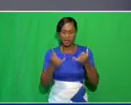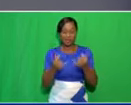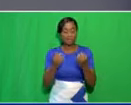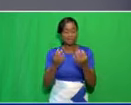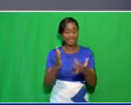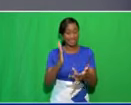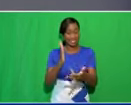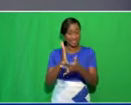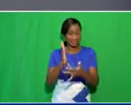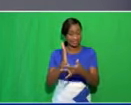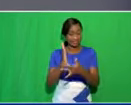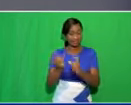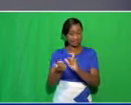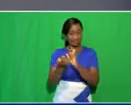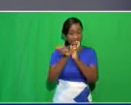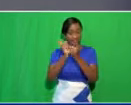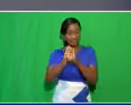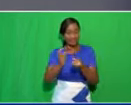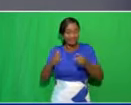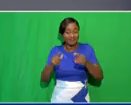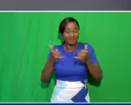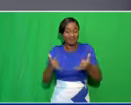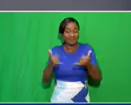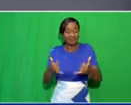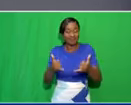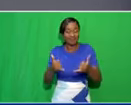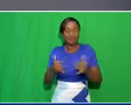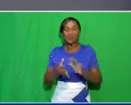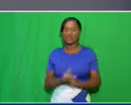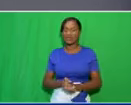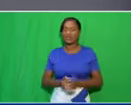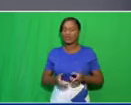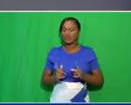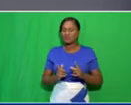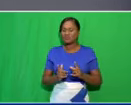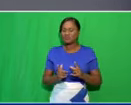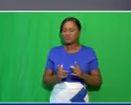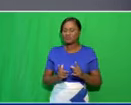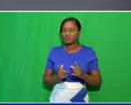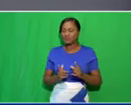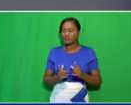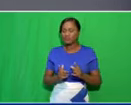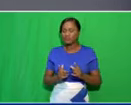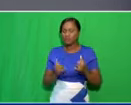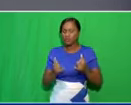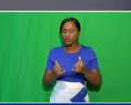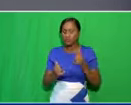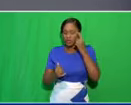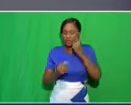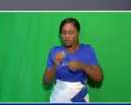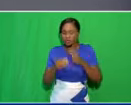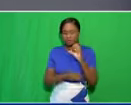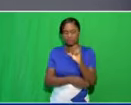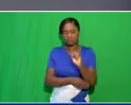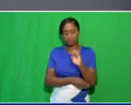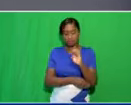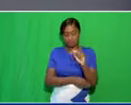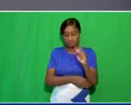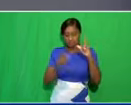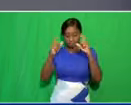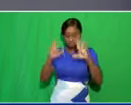are being made at this point in time. And let me see, when we look at the SEA, at this point, there